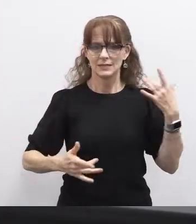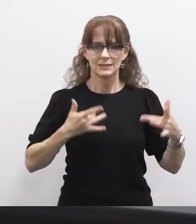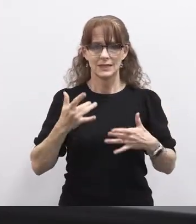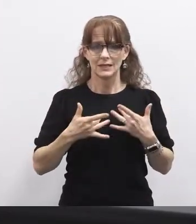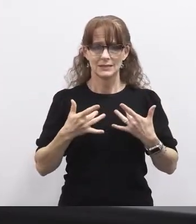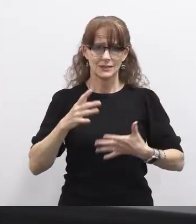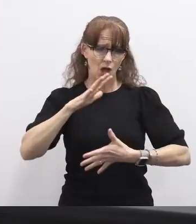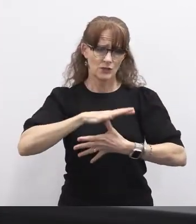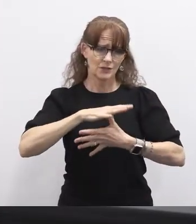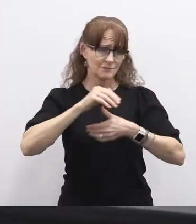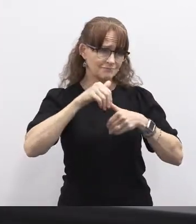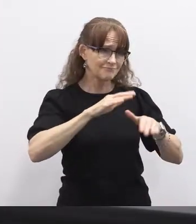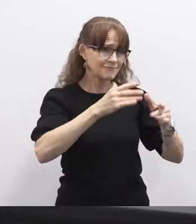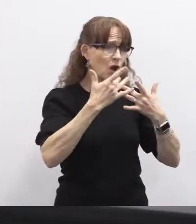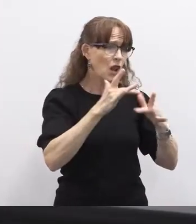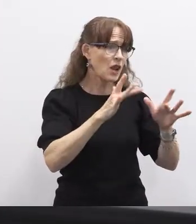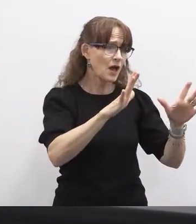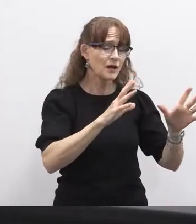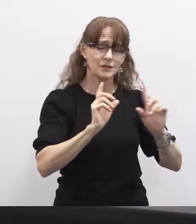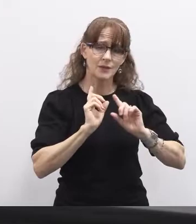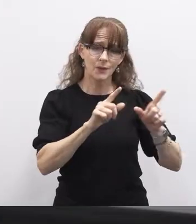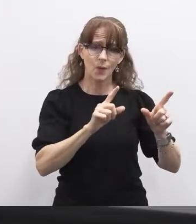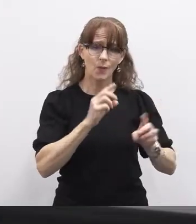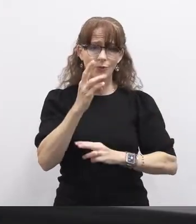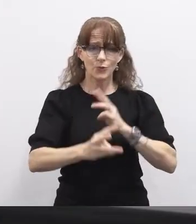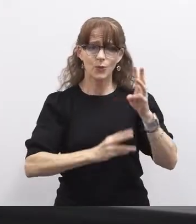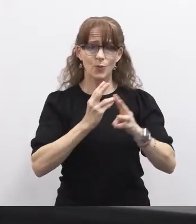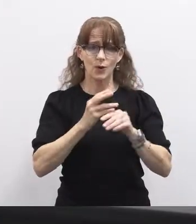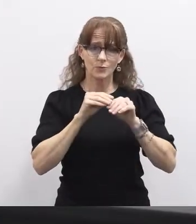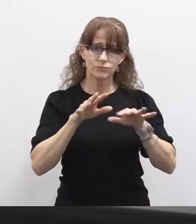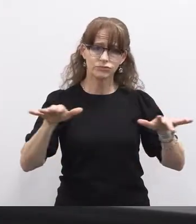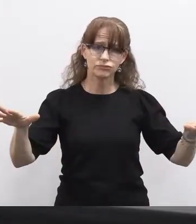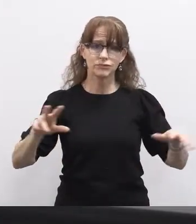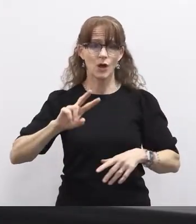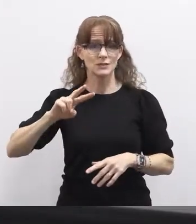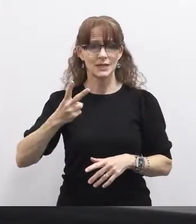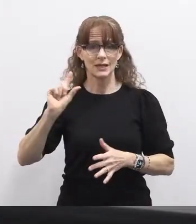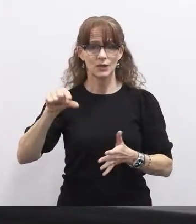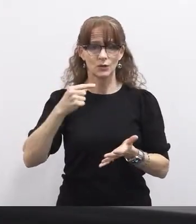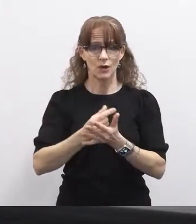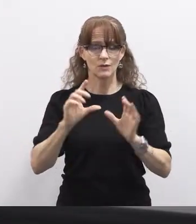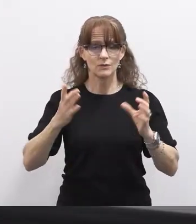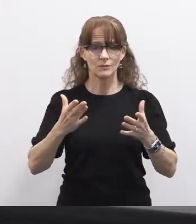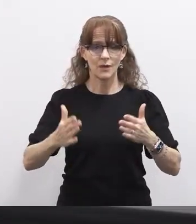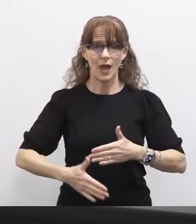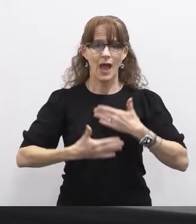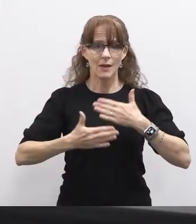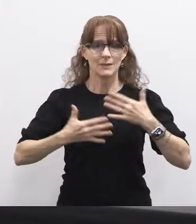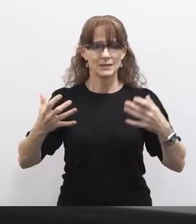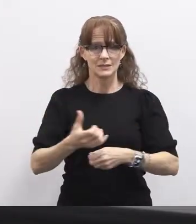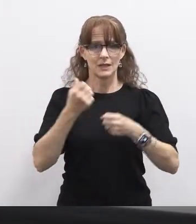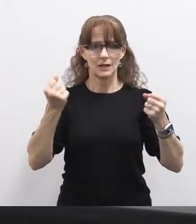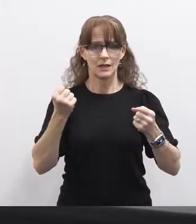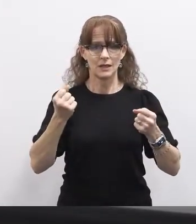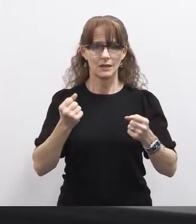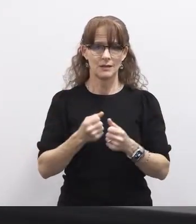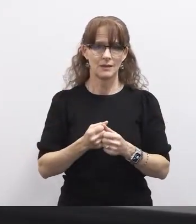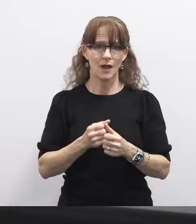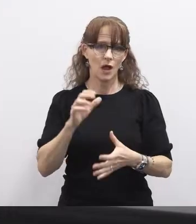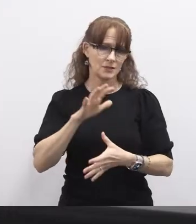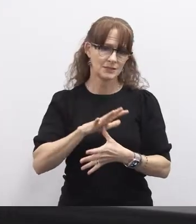seniors luck as they venture into the big world. This is our second graduating class, and we are happy to celebrate our Bison